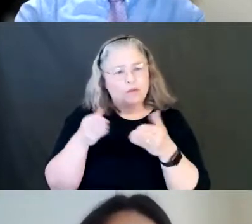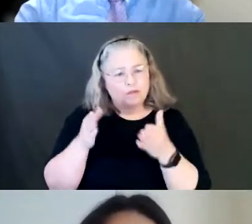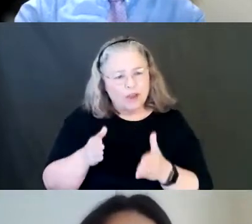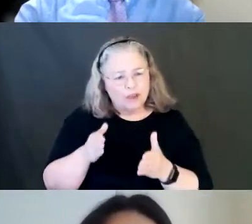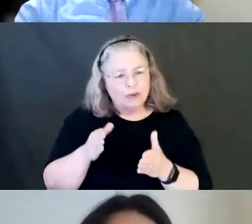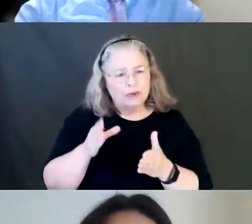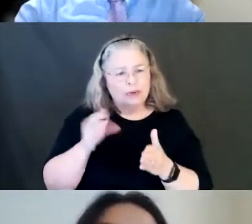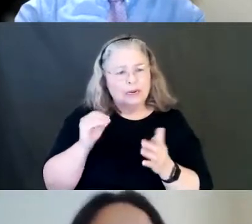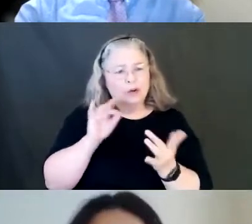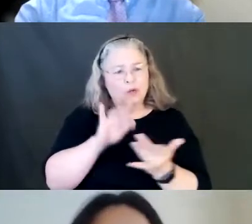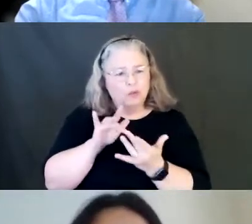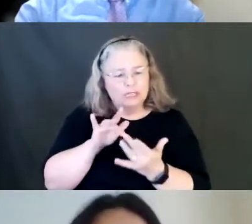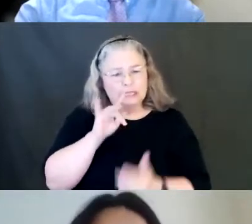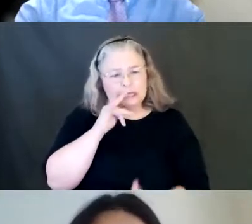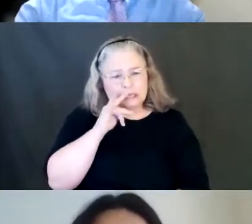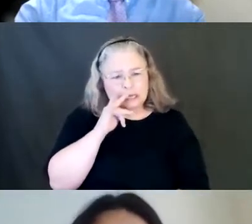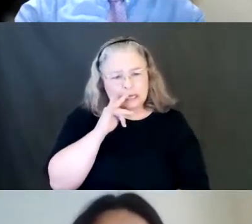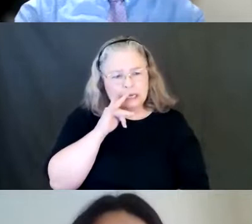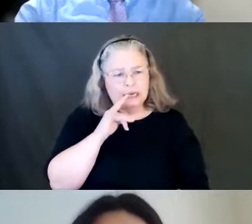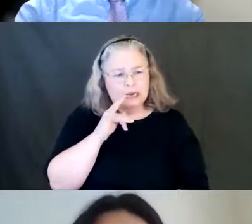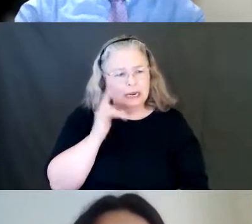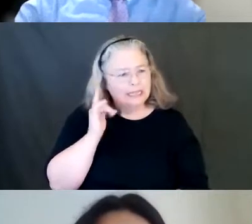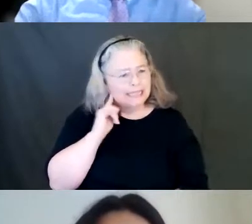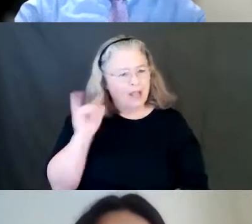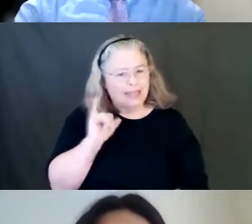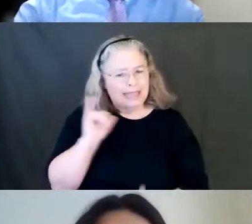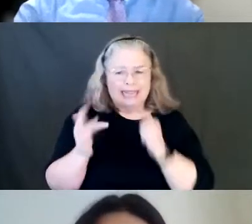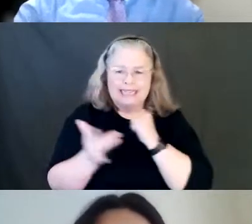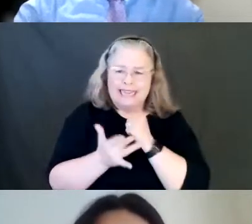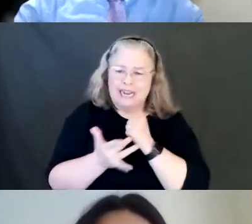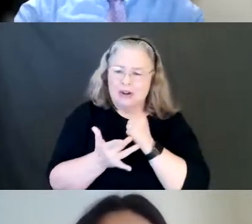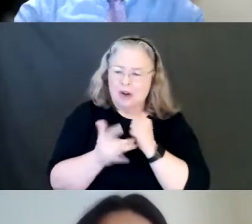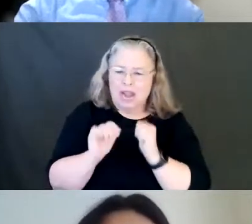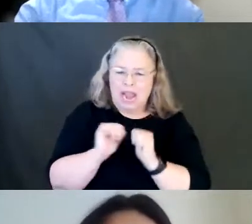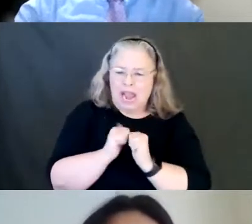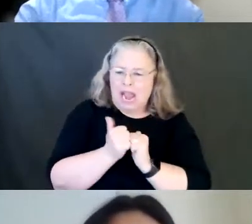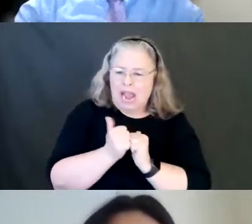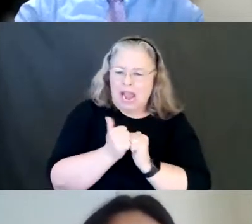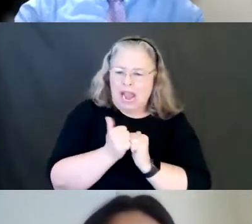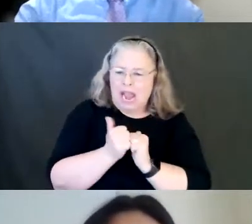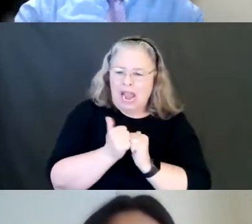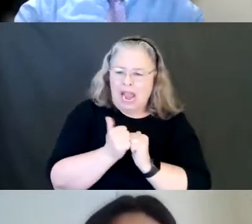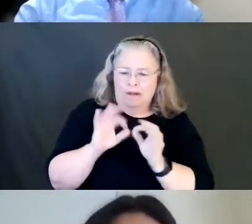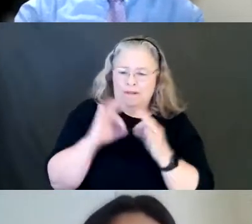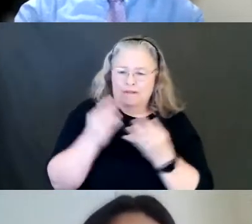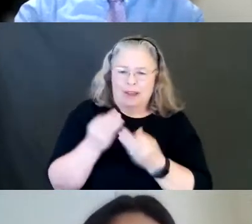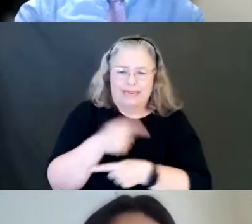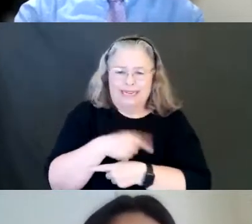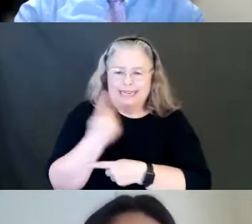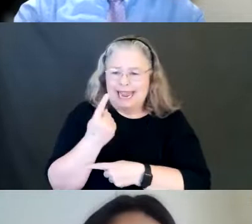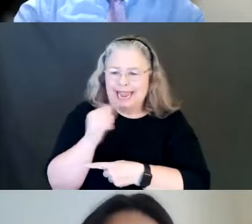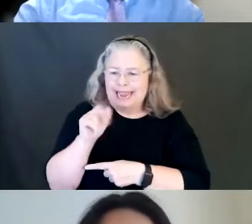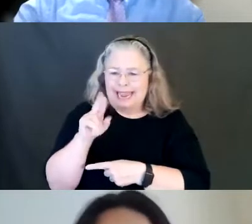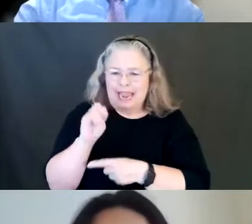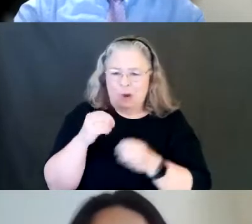and Reaching Kids Through, it sounds like, technology. So how do we bring family daycare providers exactly? Thank